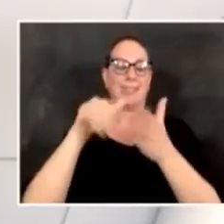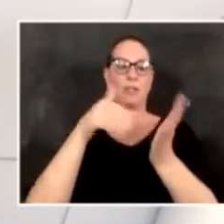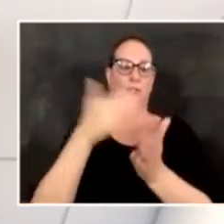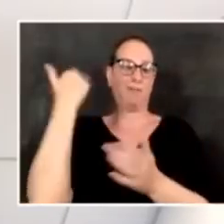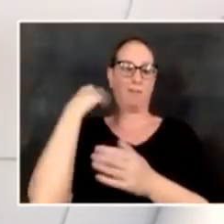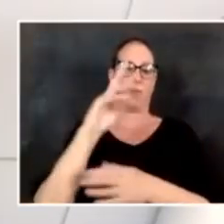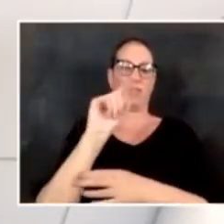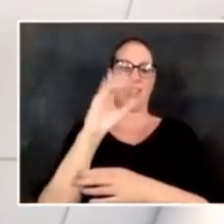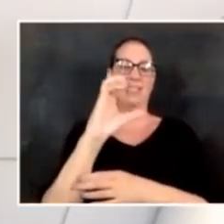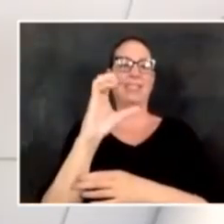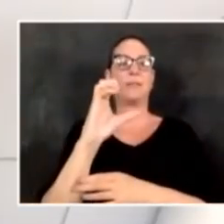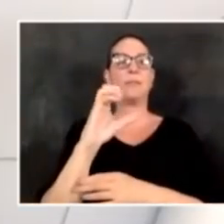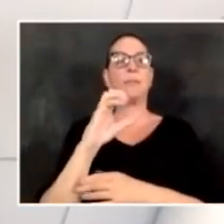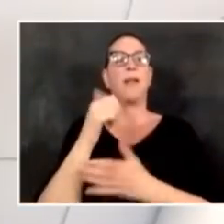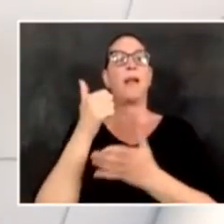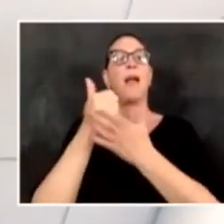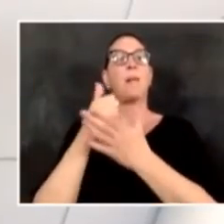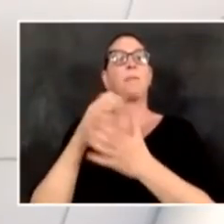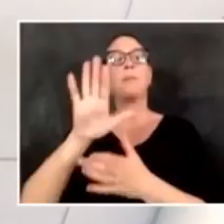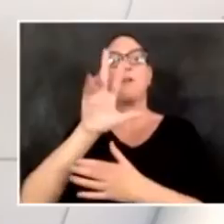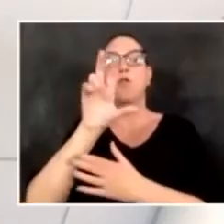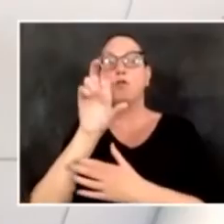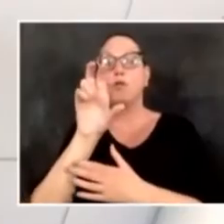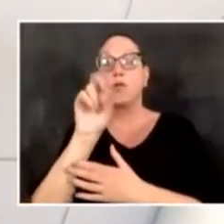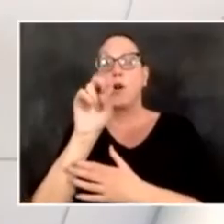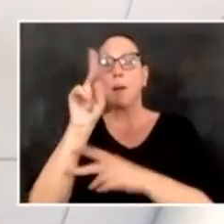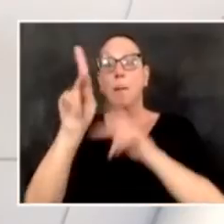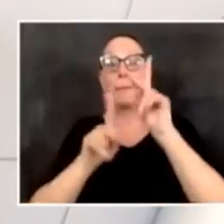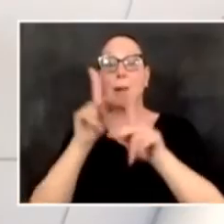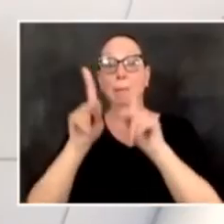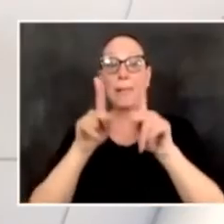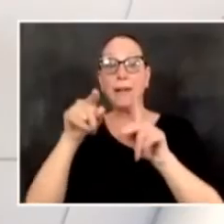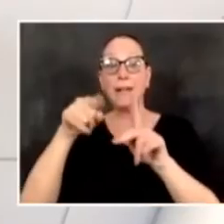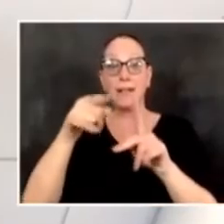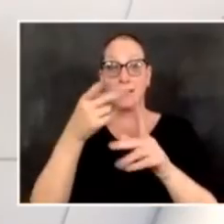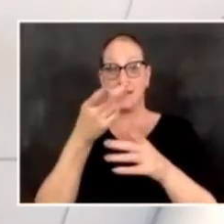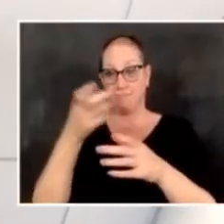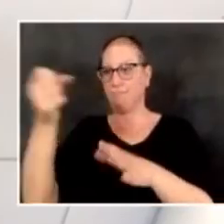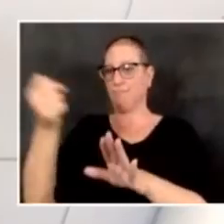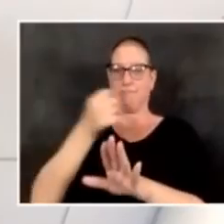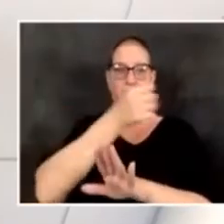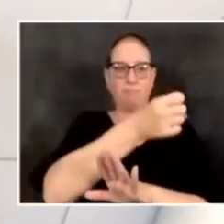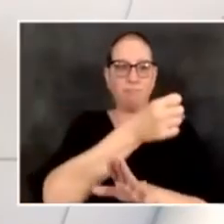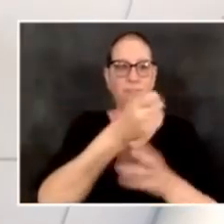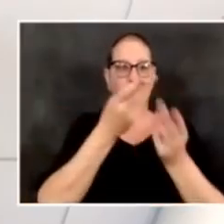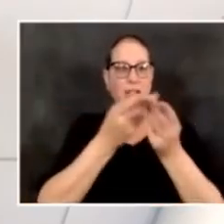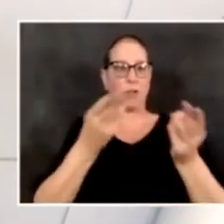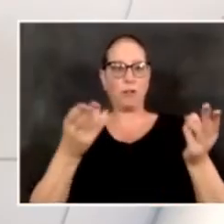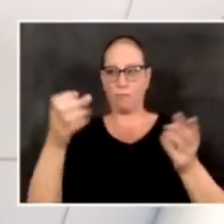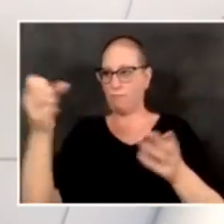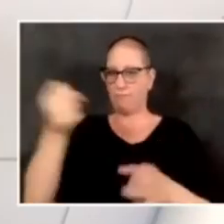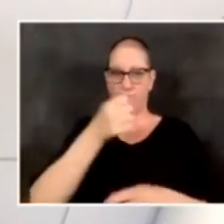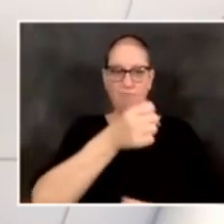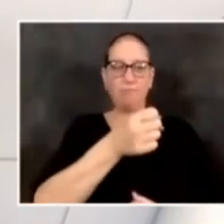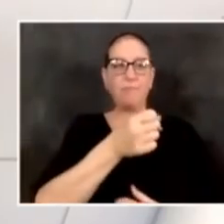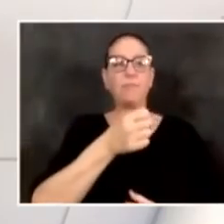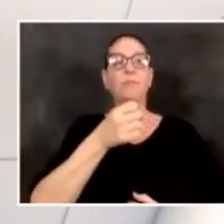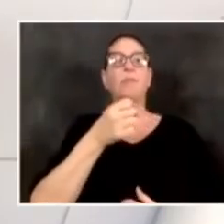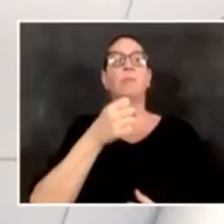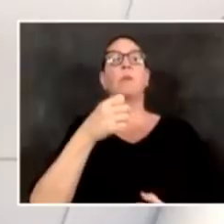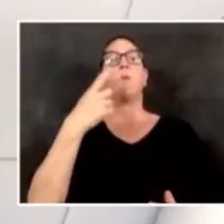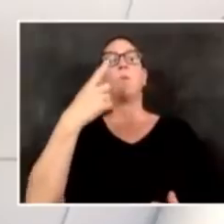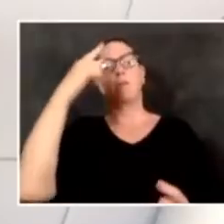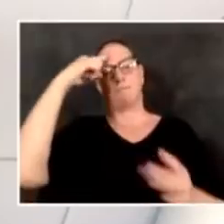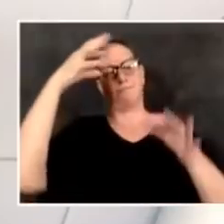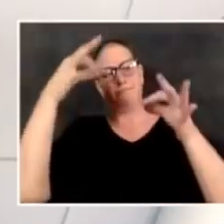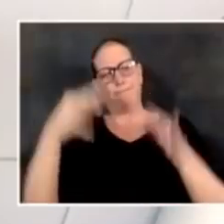saw that as a lost opportunity to try to engage people. And that's why I think the initiative that the governor and the mayor have will give us